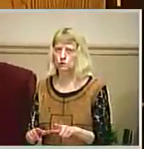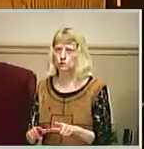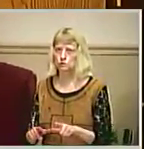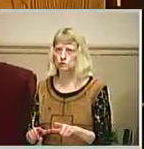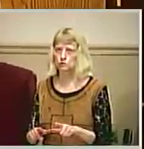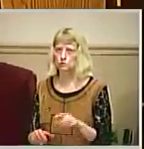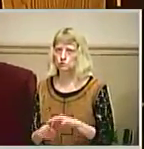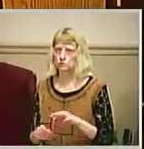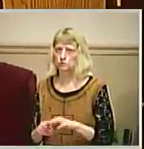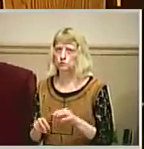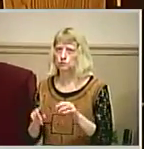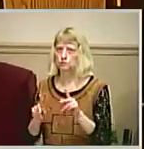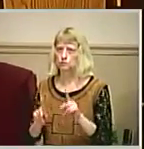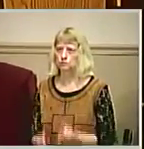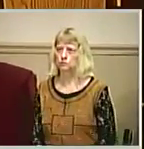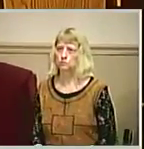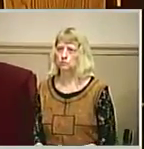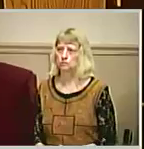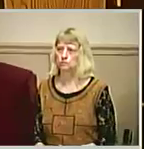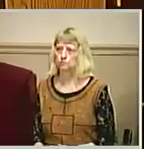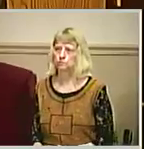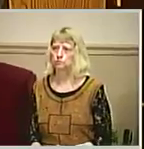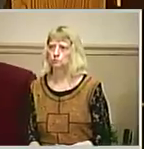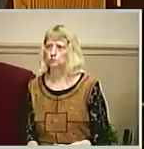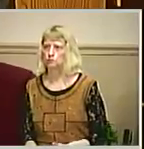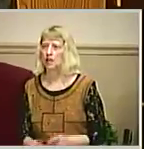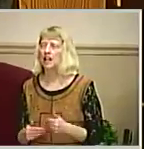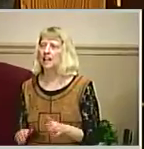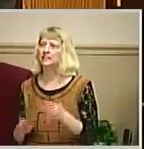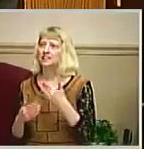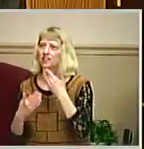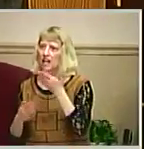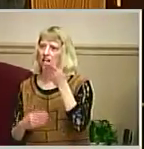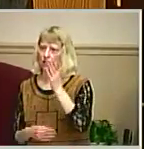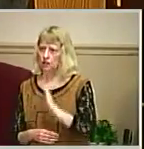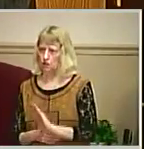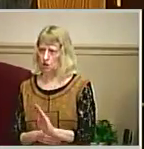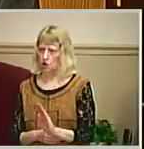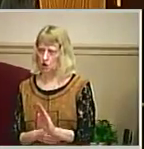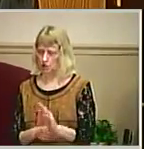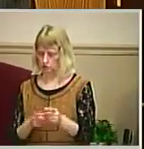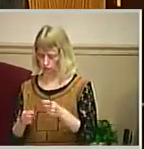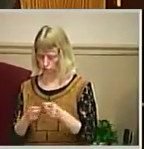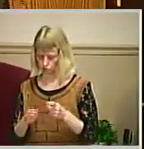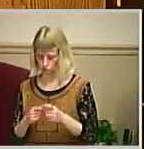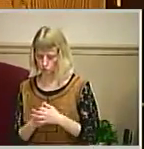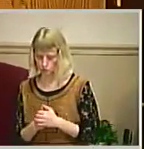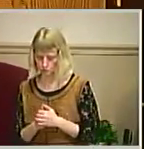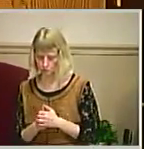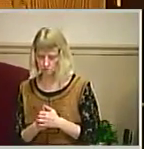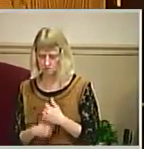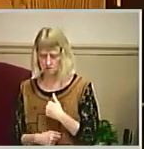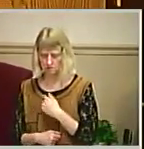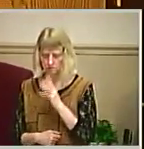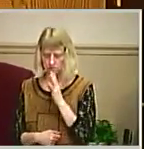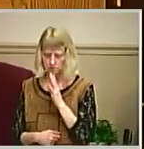the lowest elected position. Let's thank God that God is in control. I was talking to different people